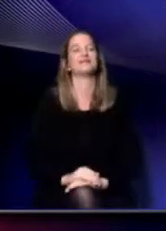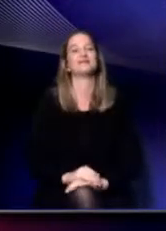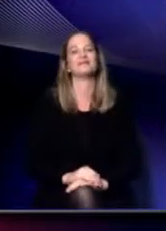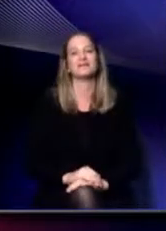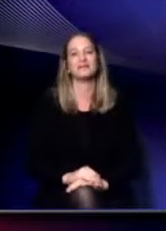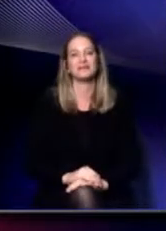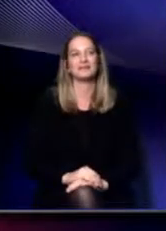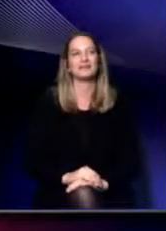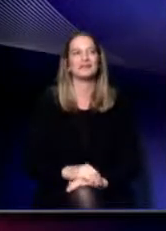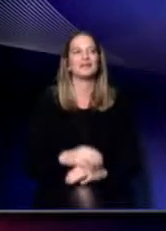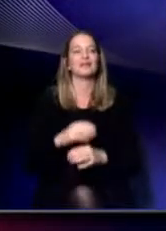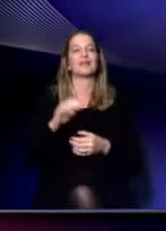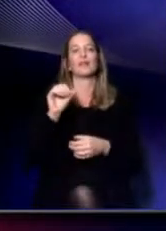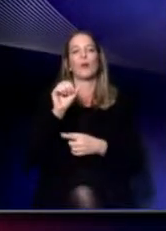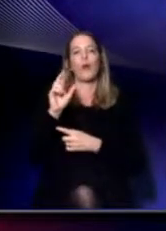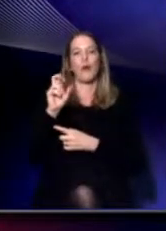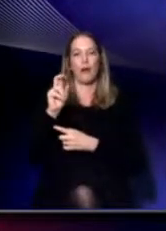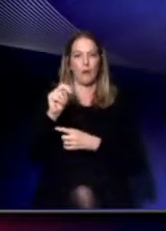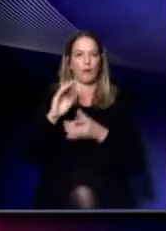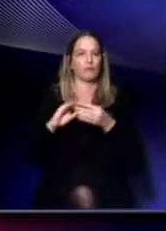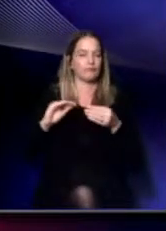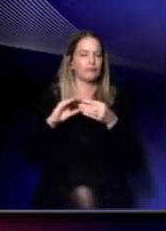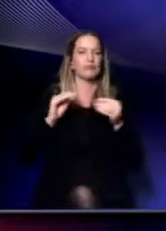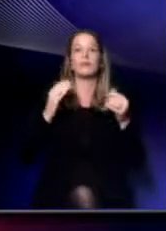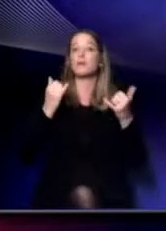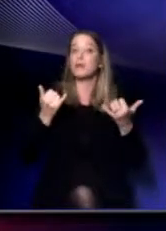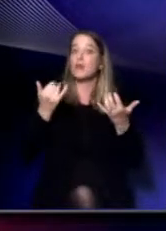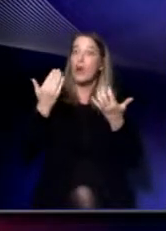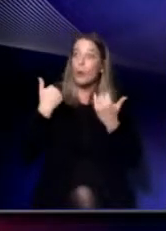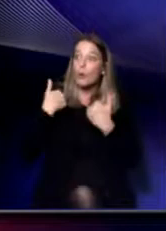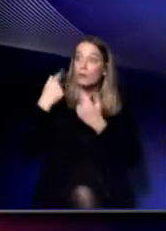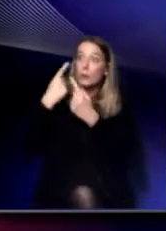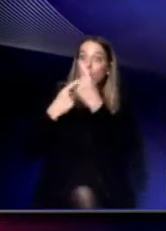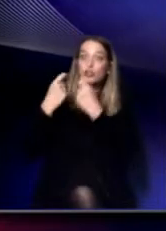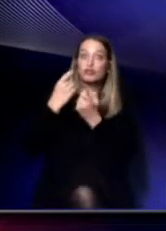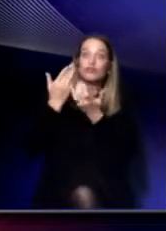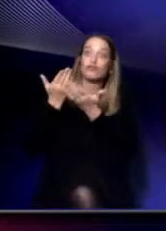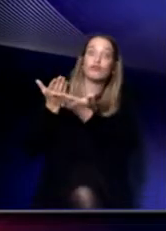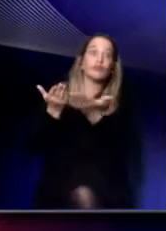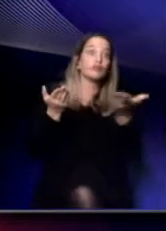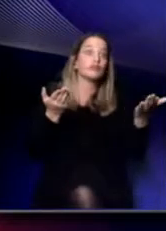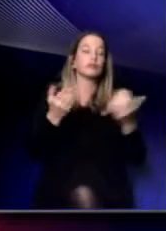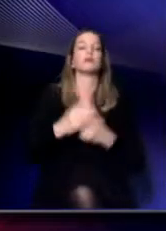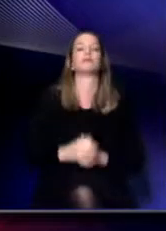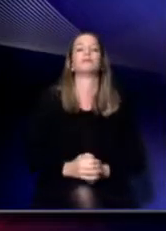And at this time, I would like to open up for any questions you may have.